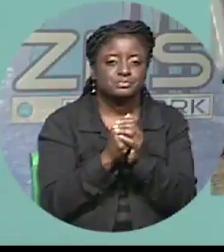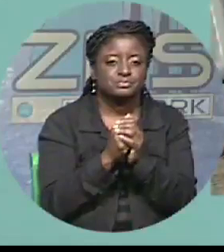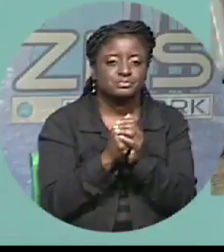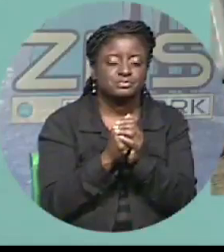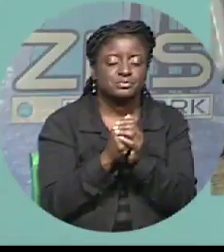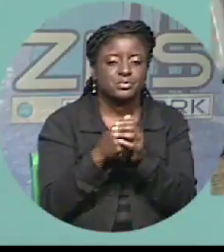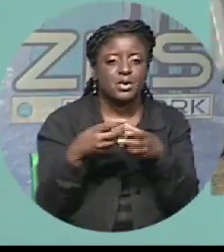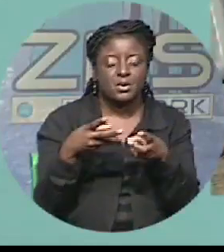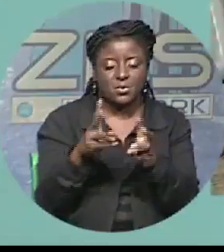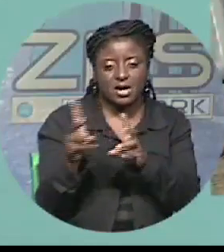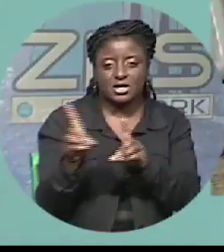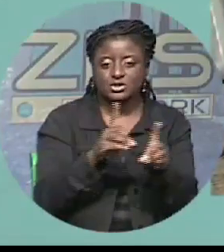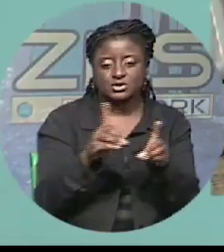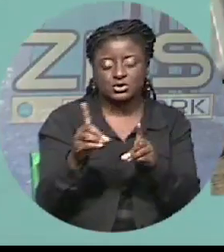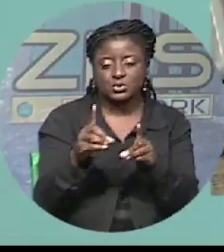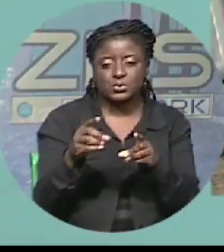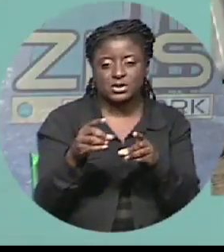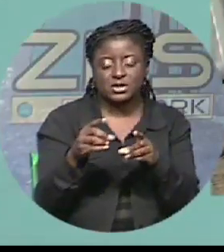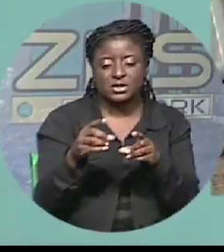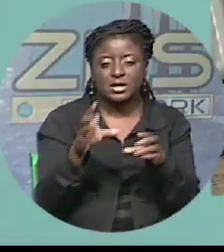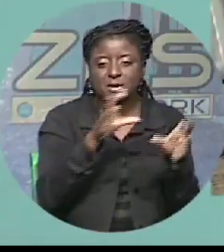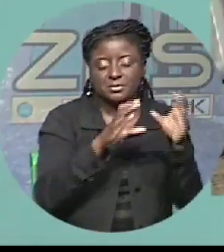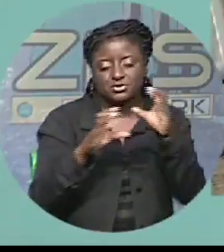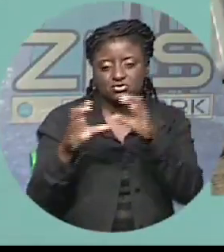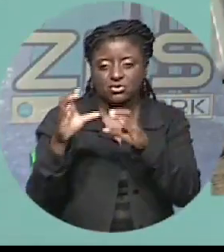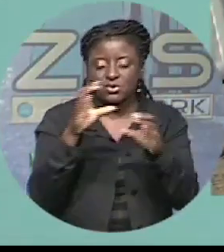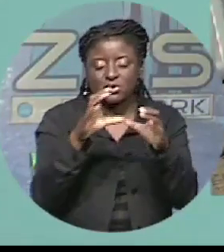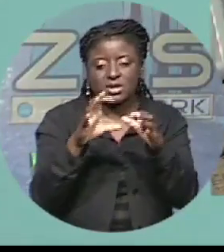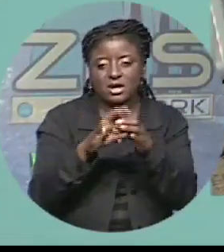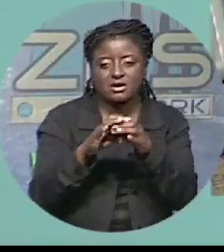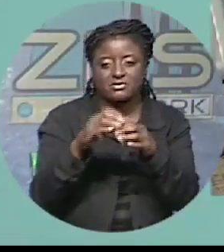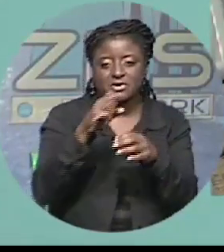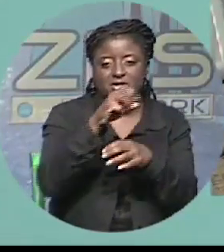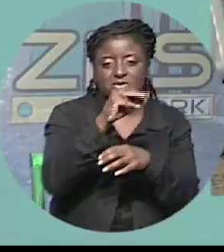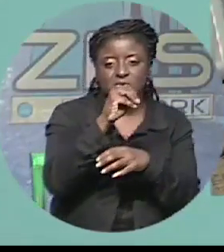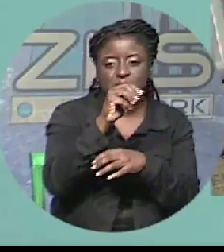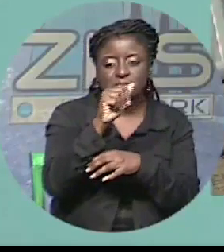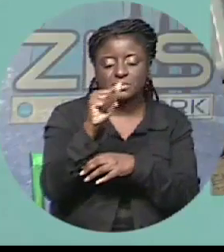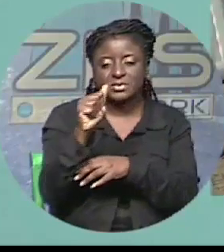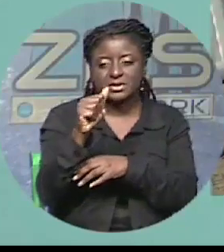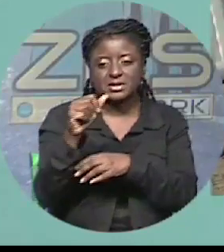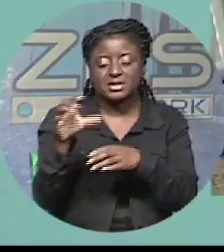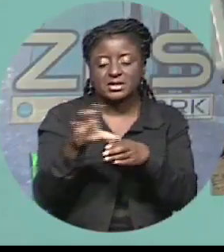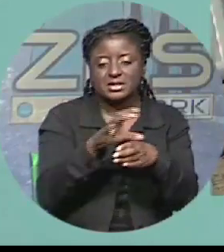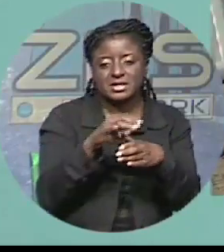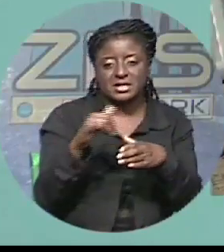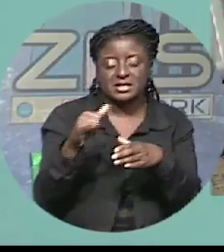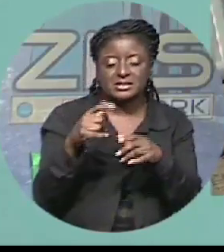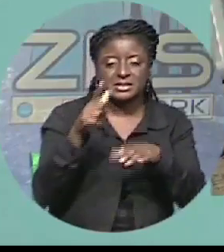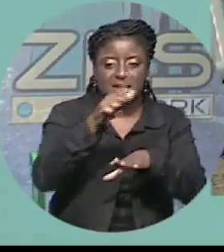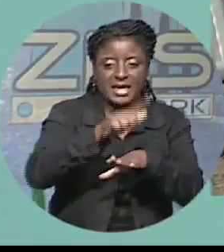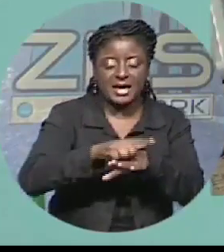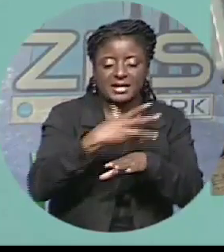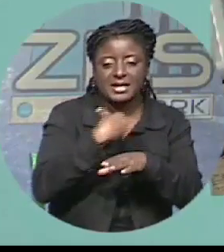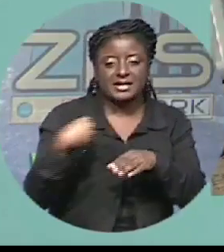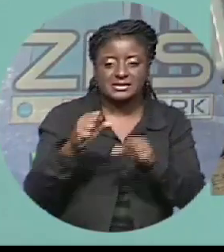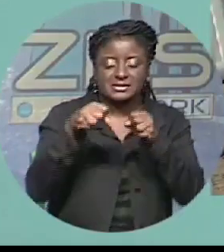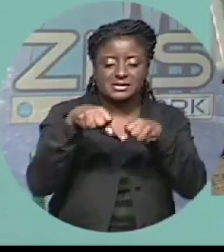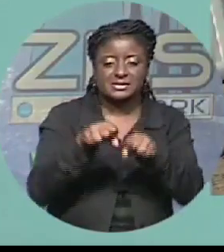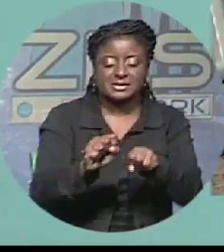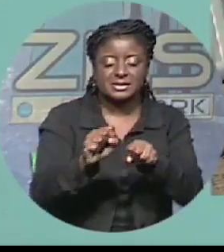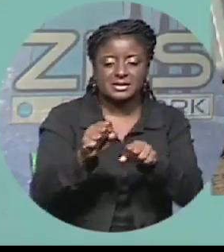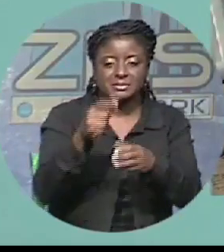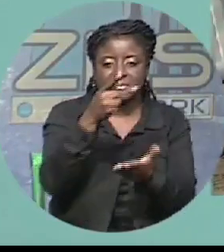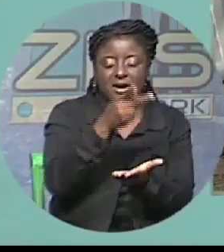While conducting routine patrols of the Exuma Cays Land and Sea Park around 10 o'clock yesterday morning, Defense Force Marines and the park